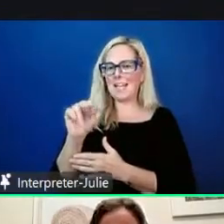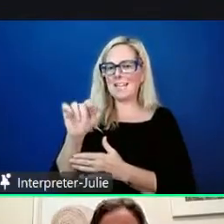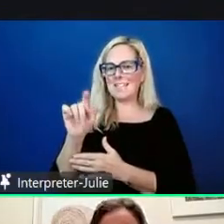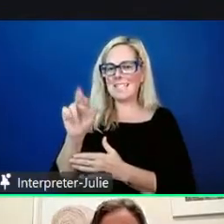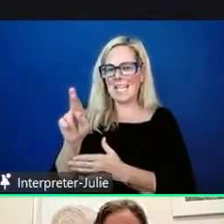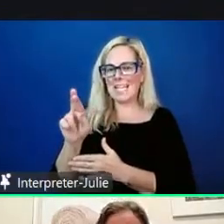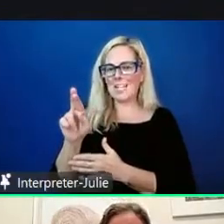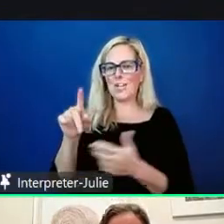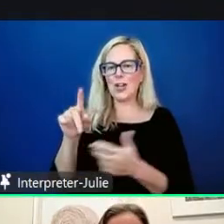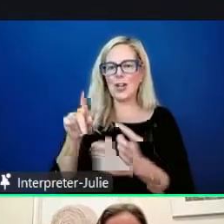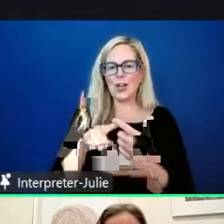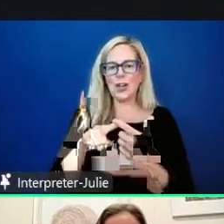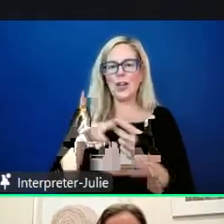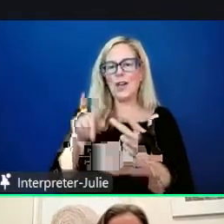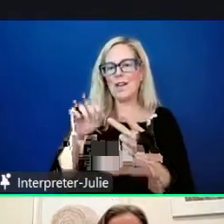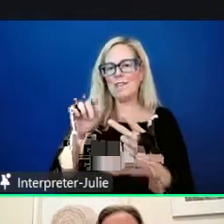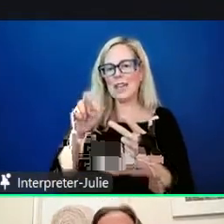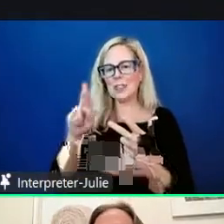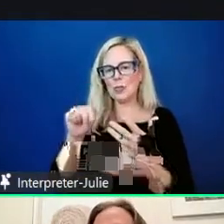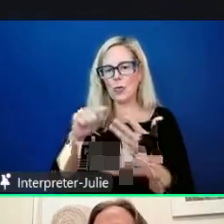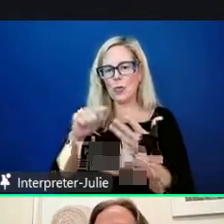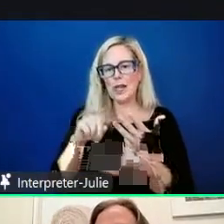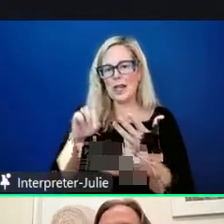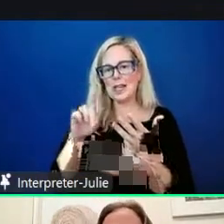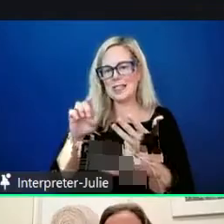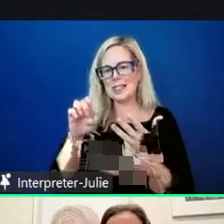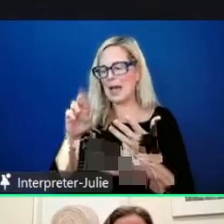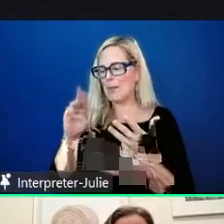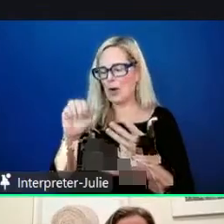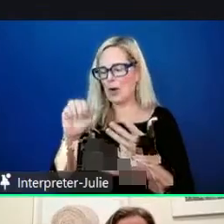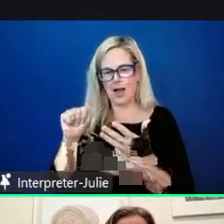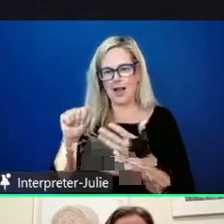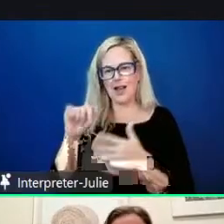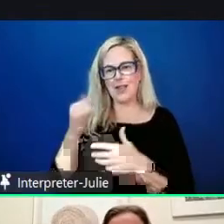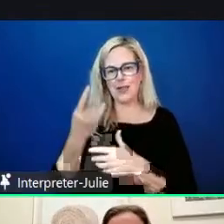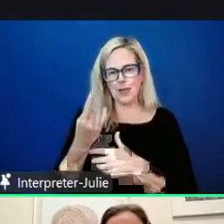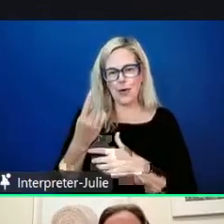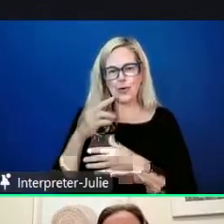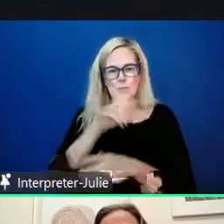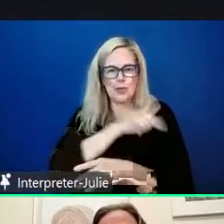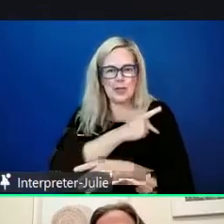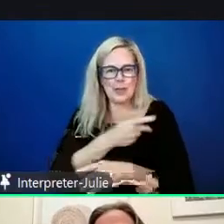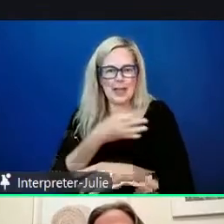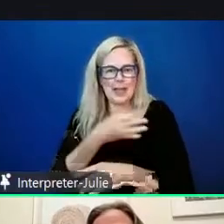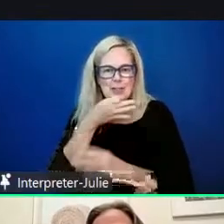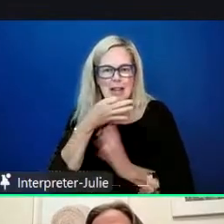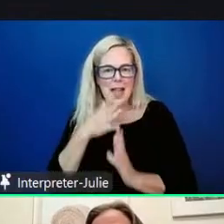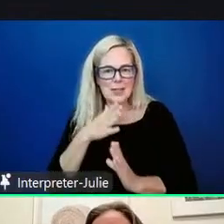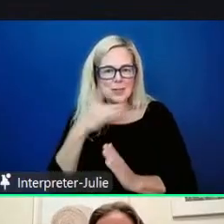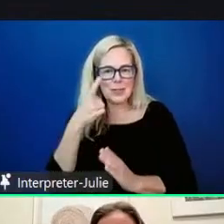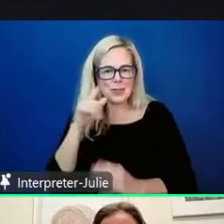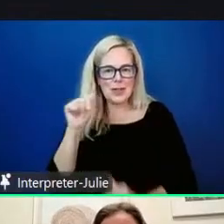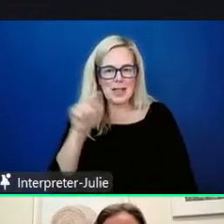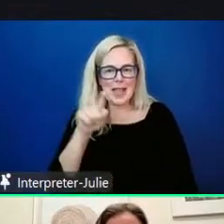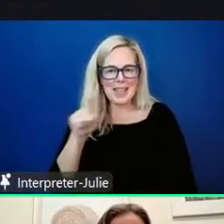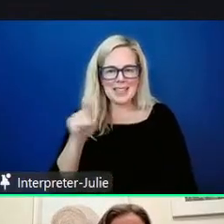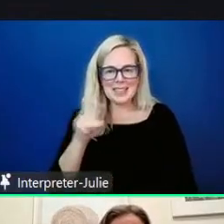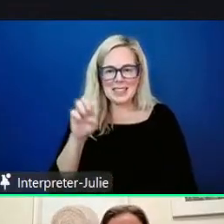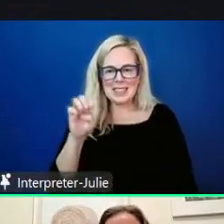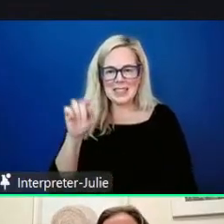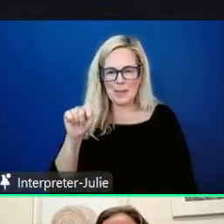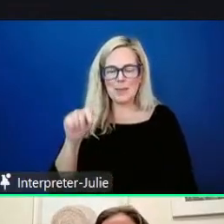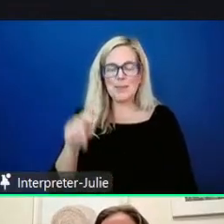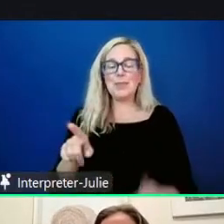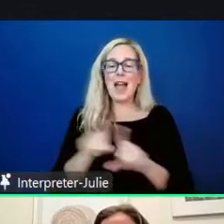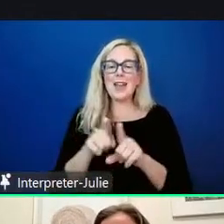and Deborah, the 2025 AZ Summit patient experts. And I also want to thank my daughter, who gave